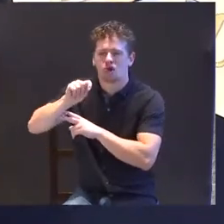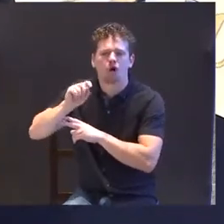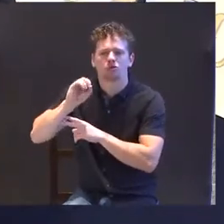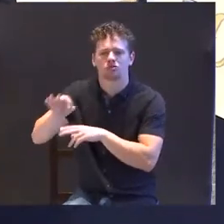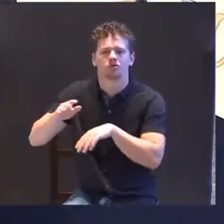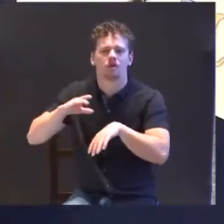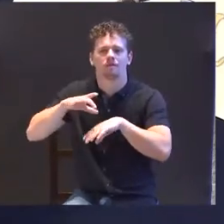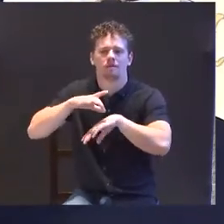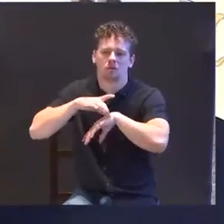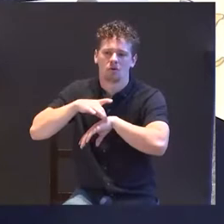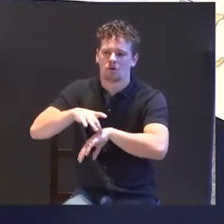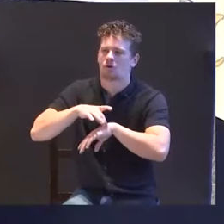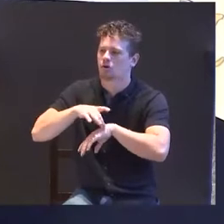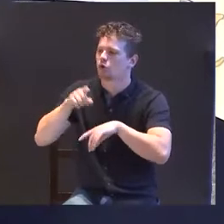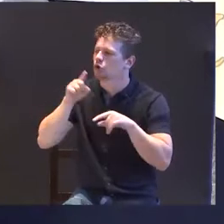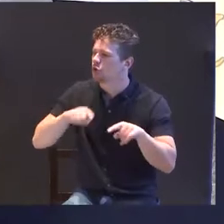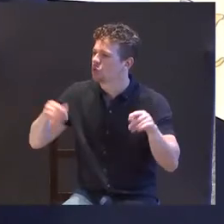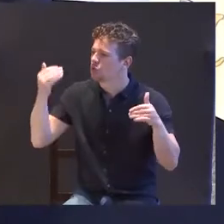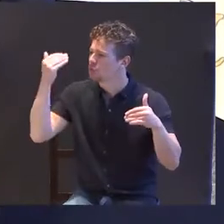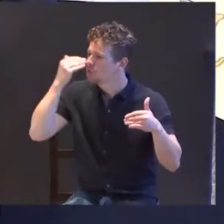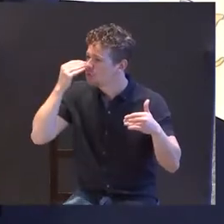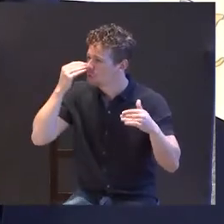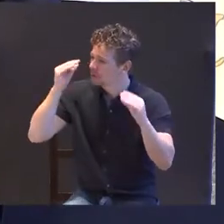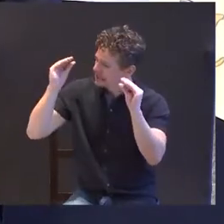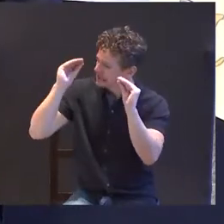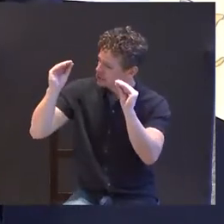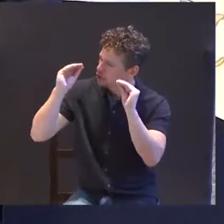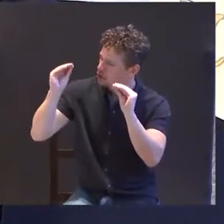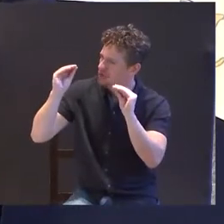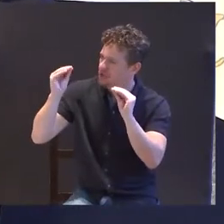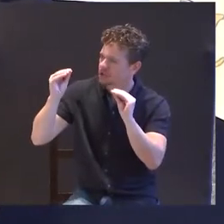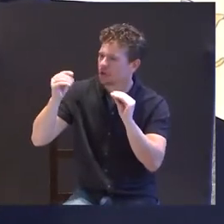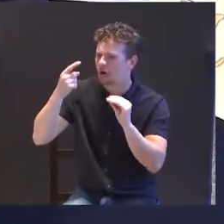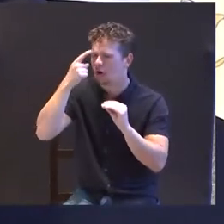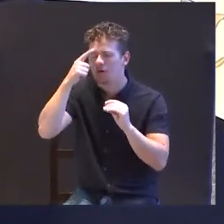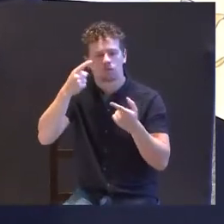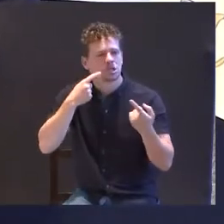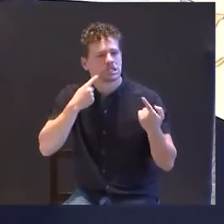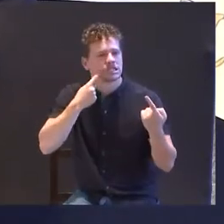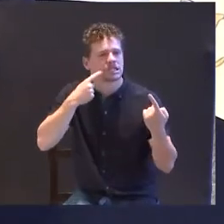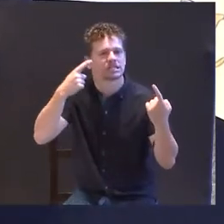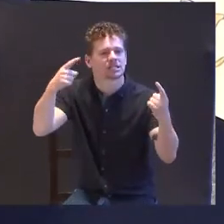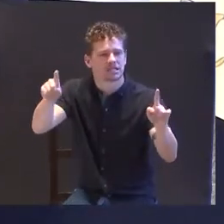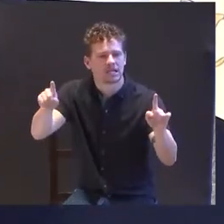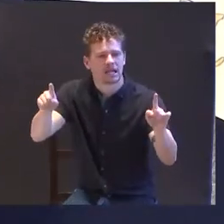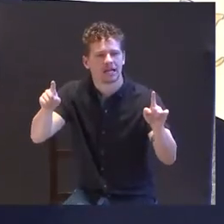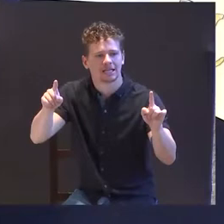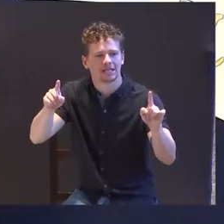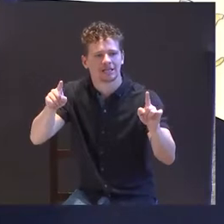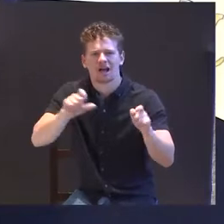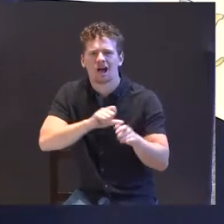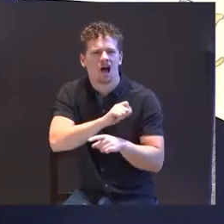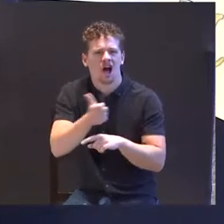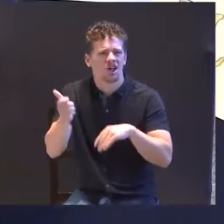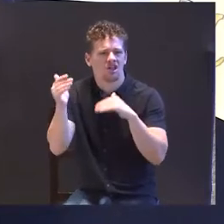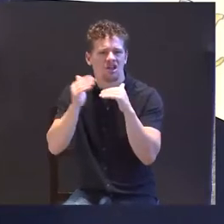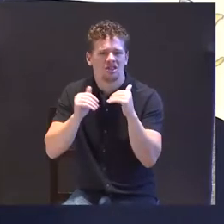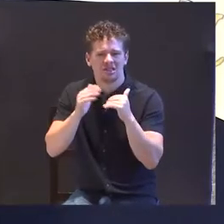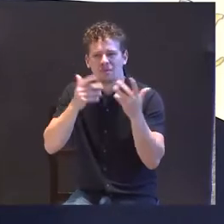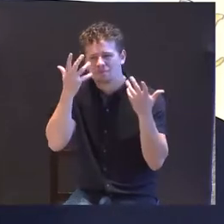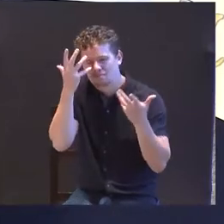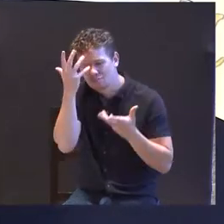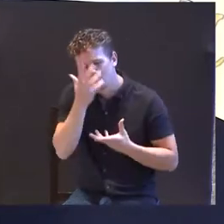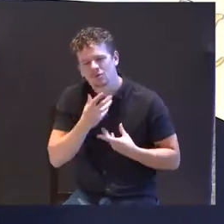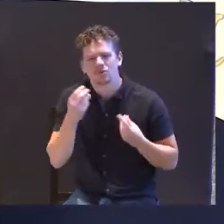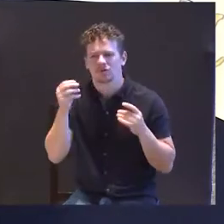teach. And in order for it to be effective, and other than it just being beautiful and